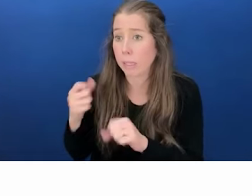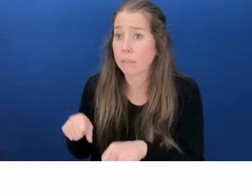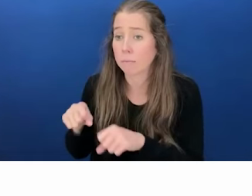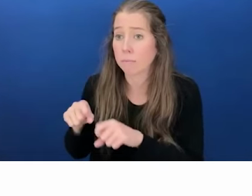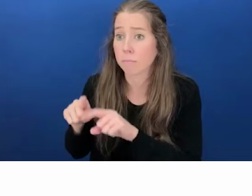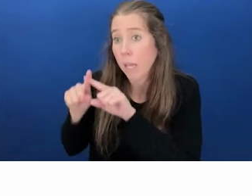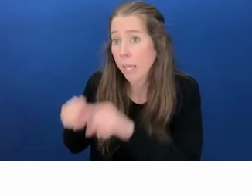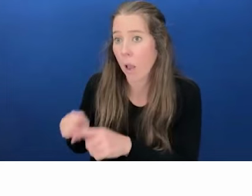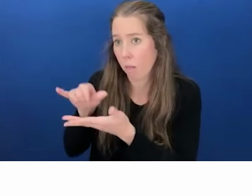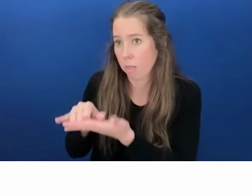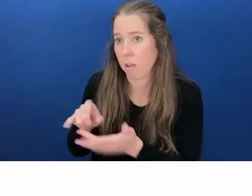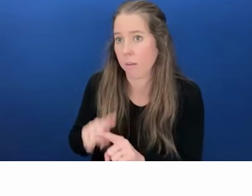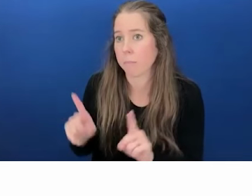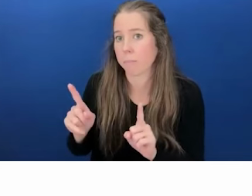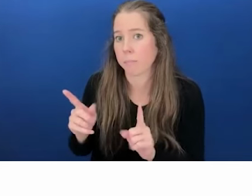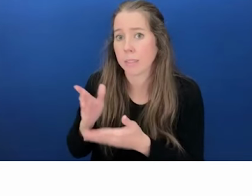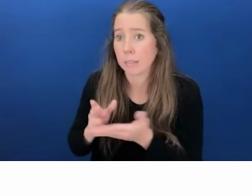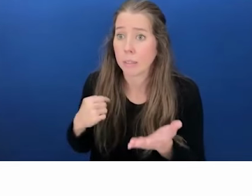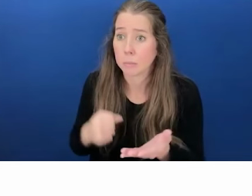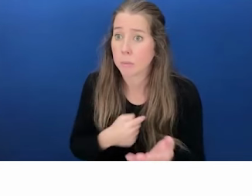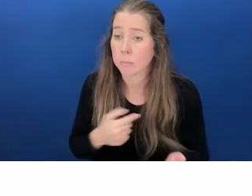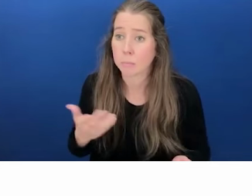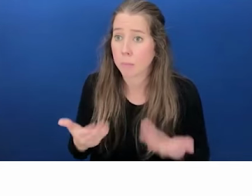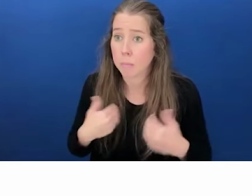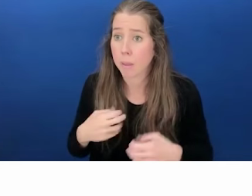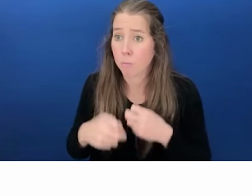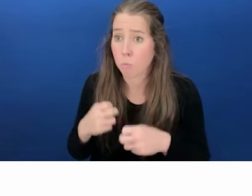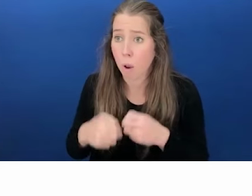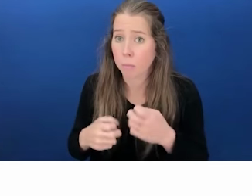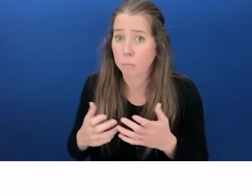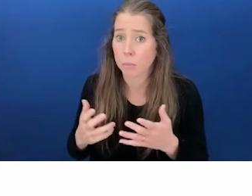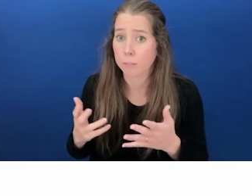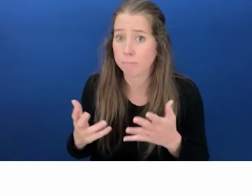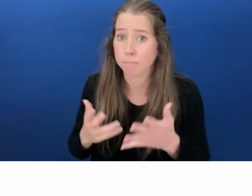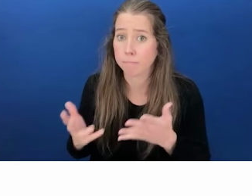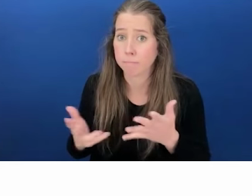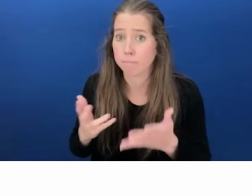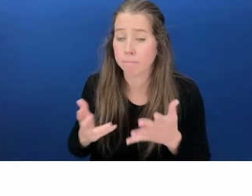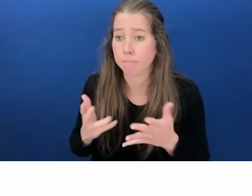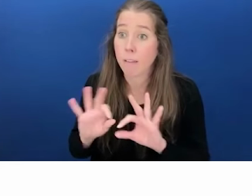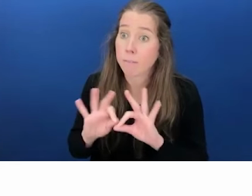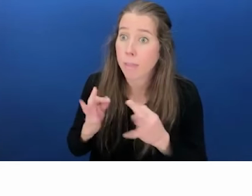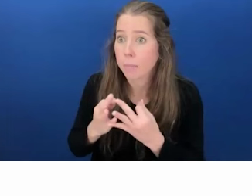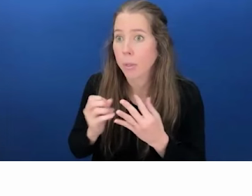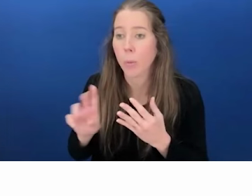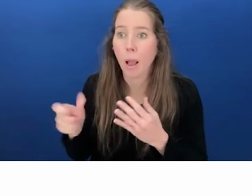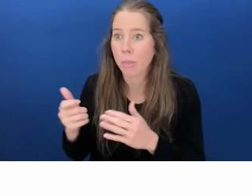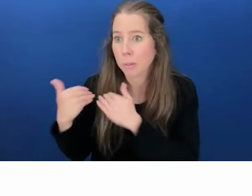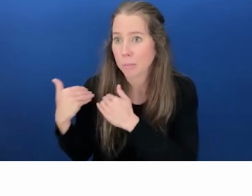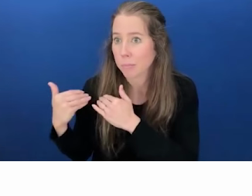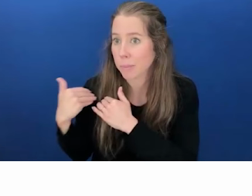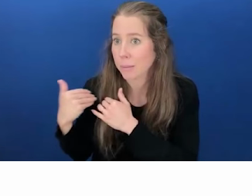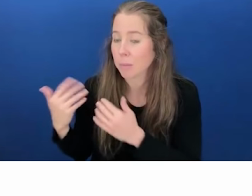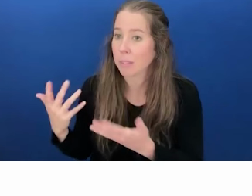Mhm. But yeah, some of us might have problems with life that family or other obligations that make